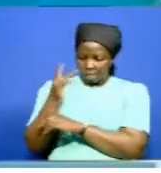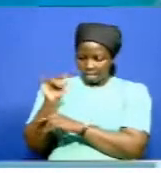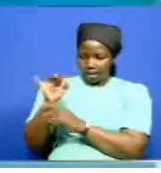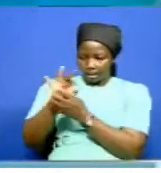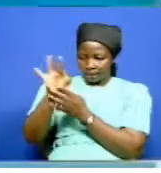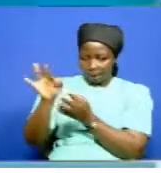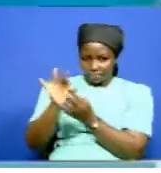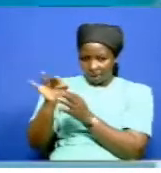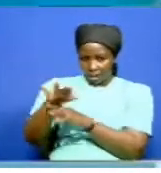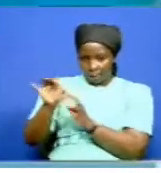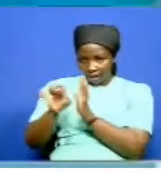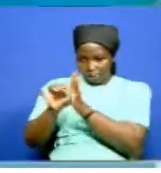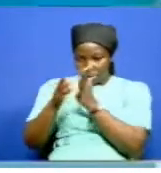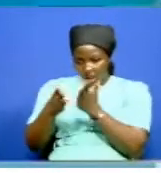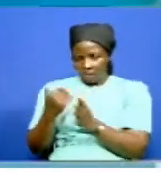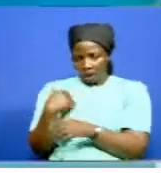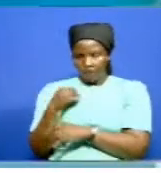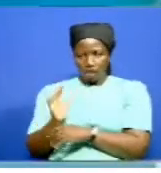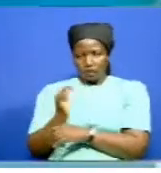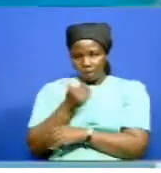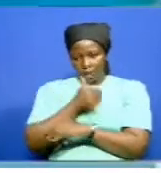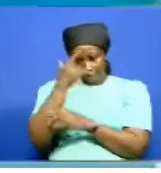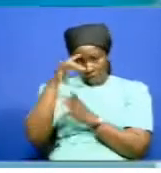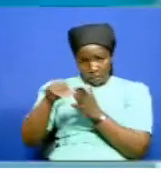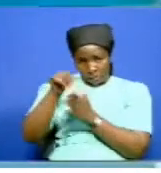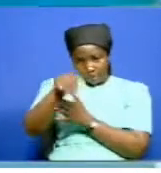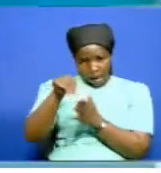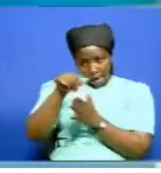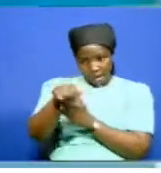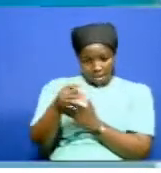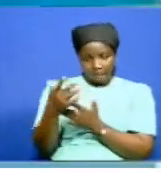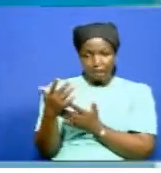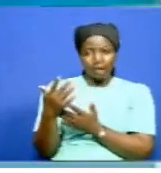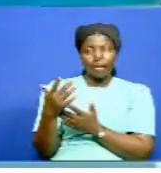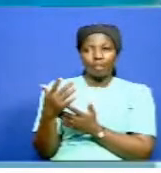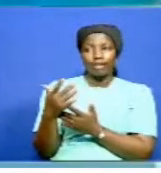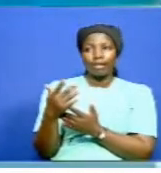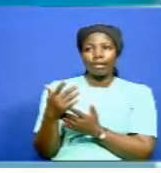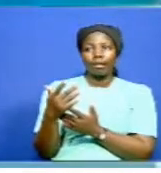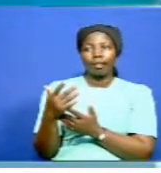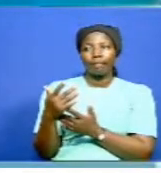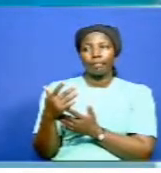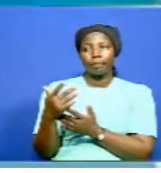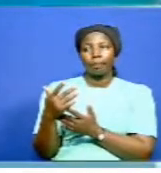now we have a committee for procurement and logistics. Already they have